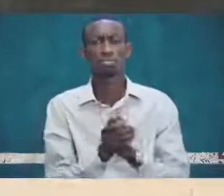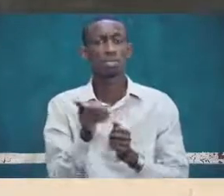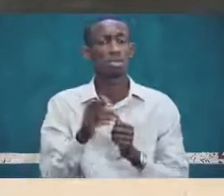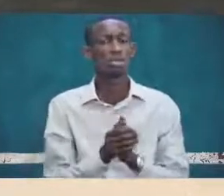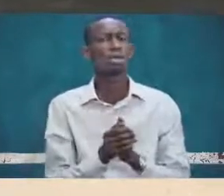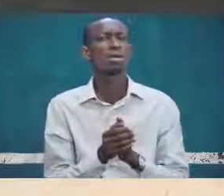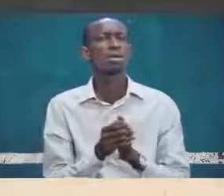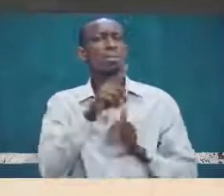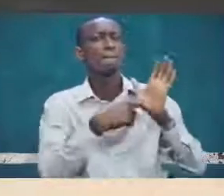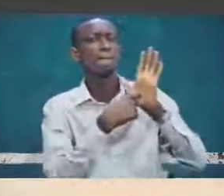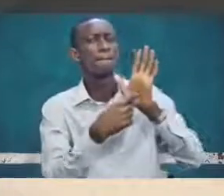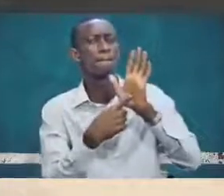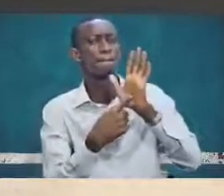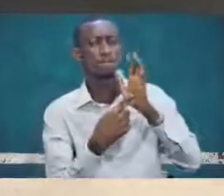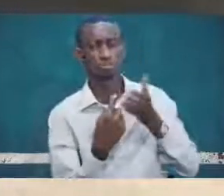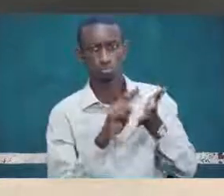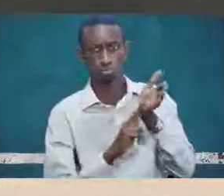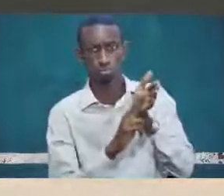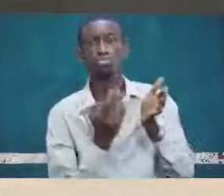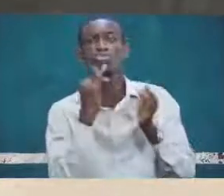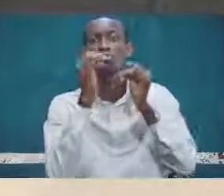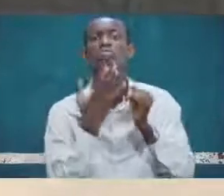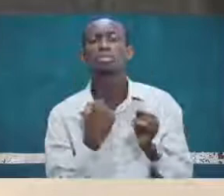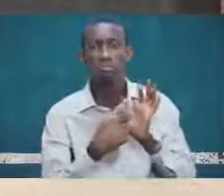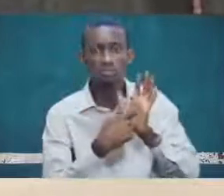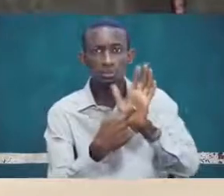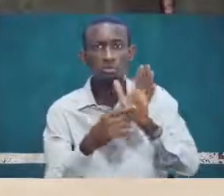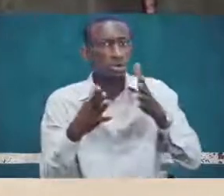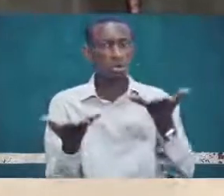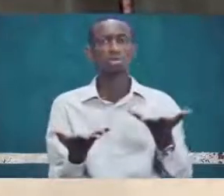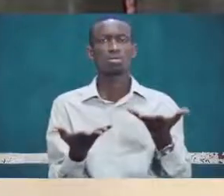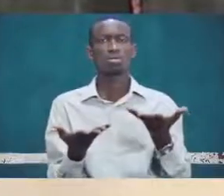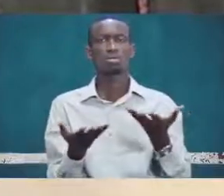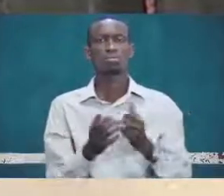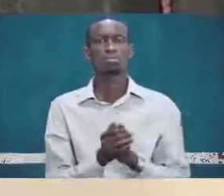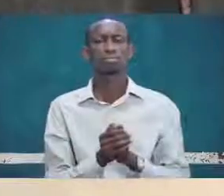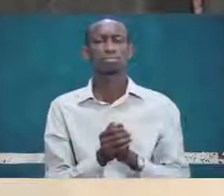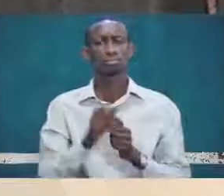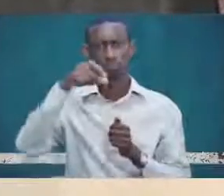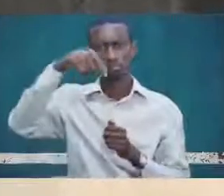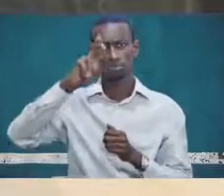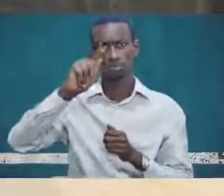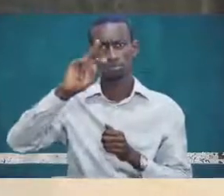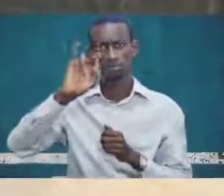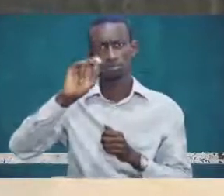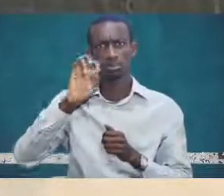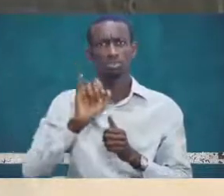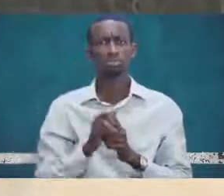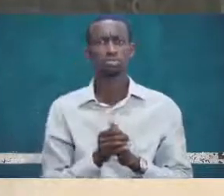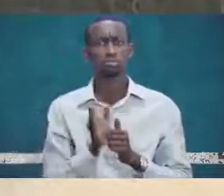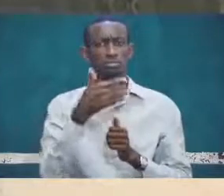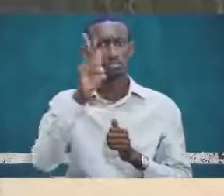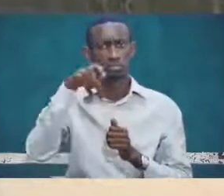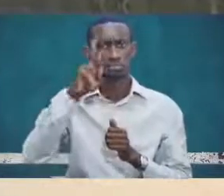we use when we are showing that two quantities are proportional. I want you to understand that symbol. The symbol